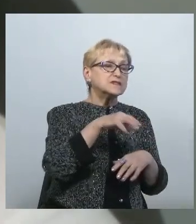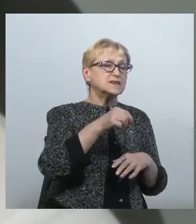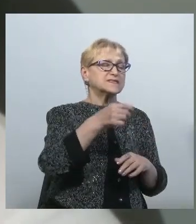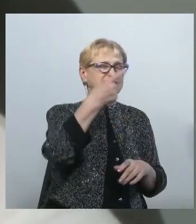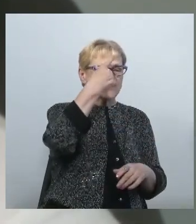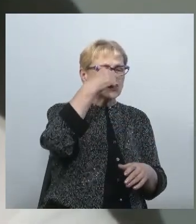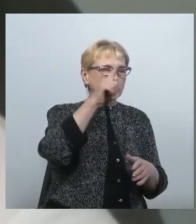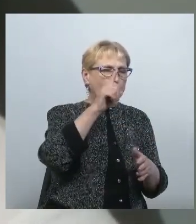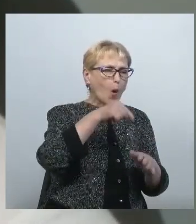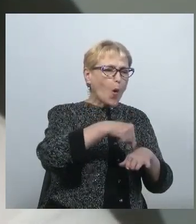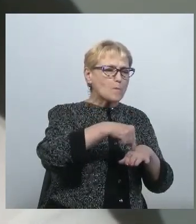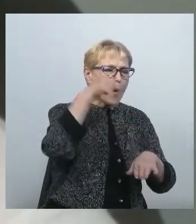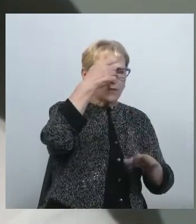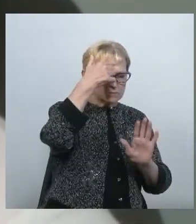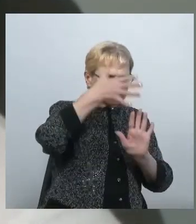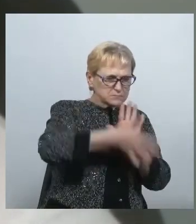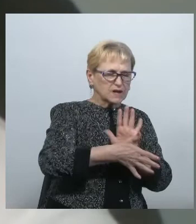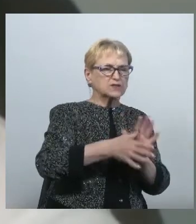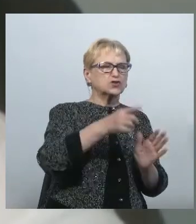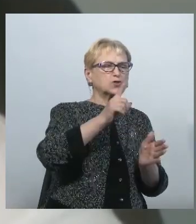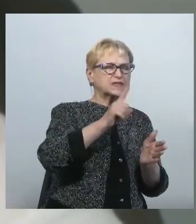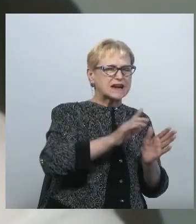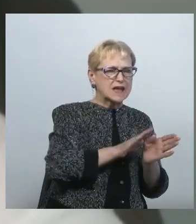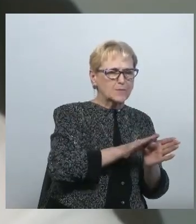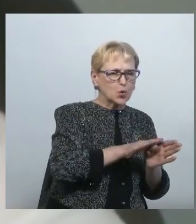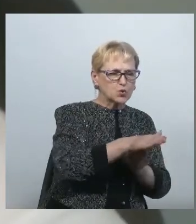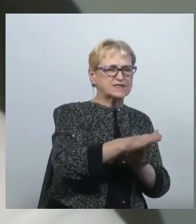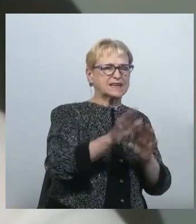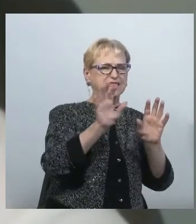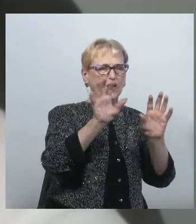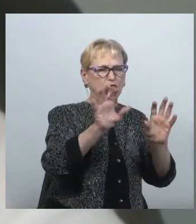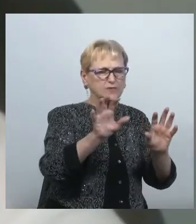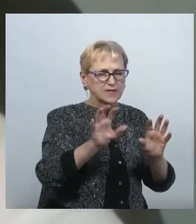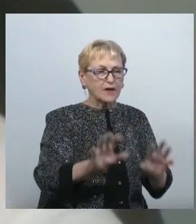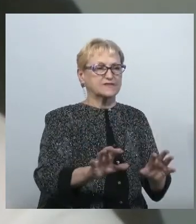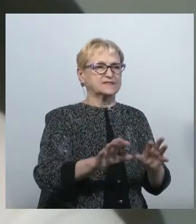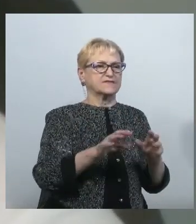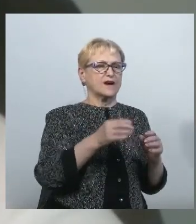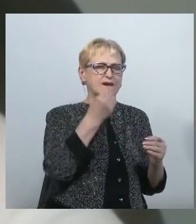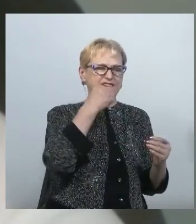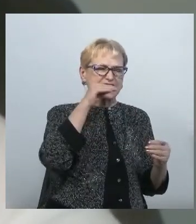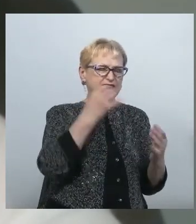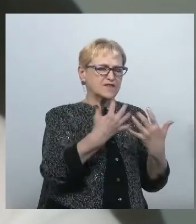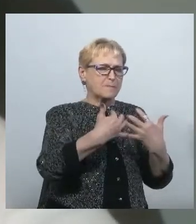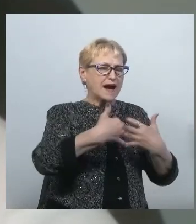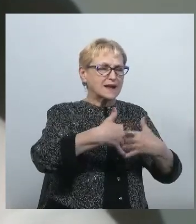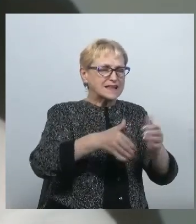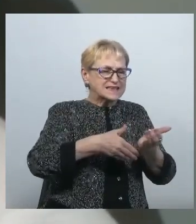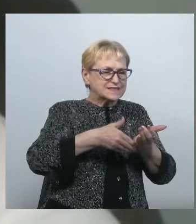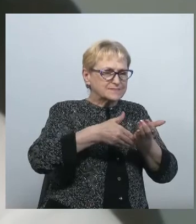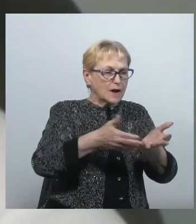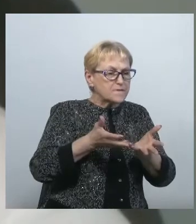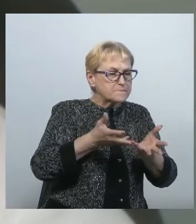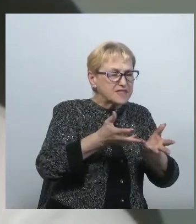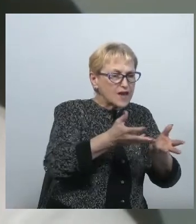those media that consciously don't stick to the standards, don't even respect